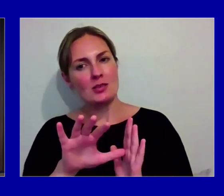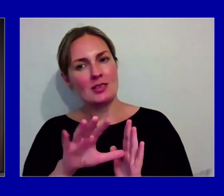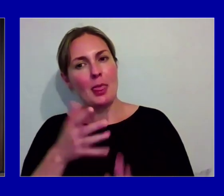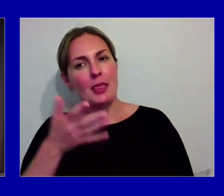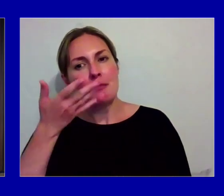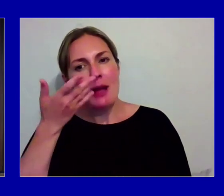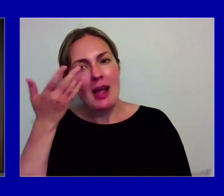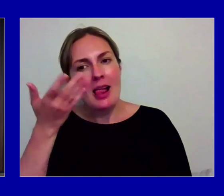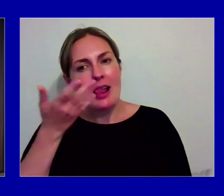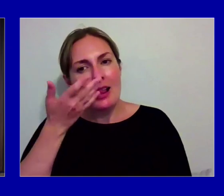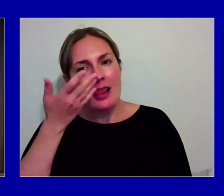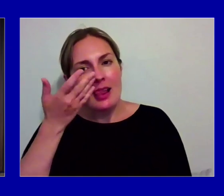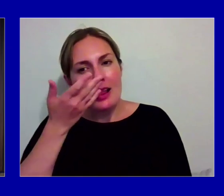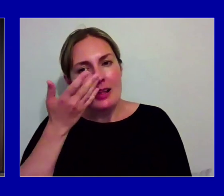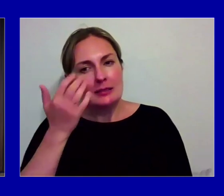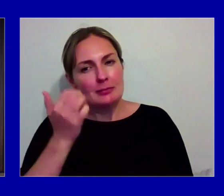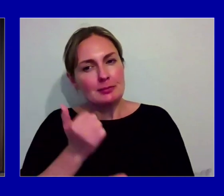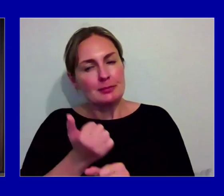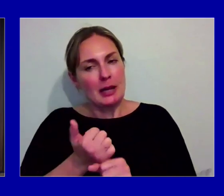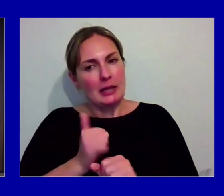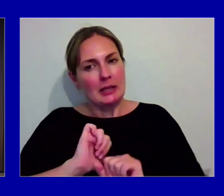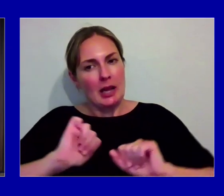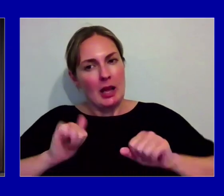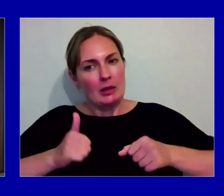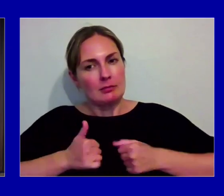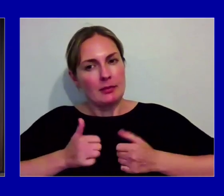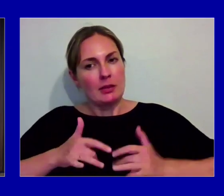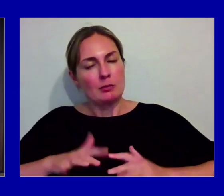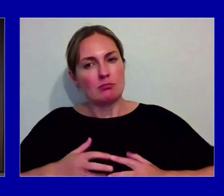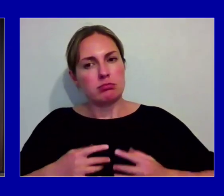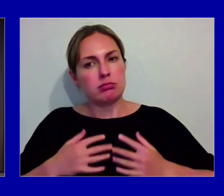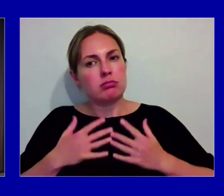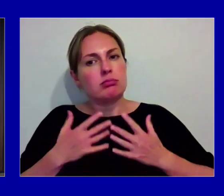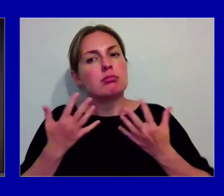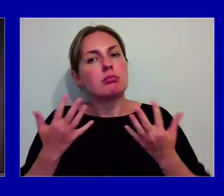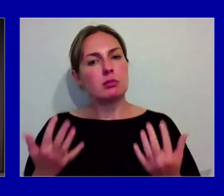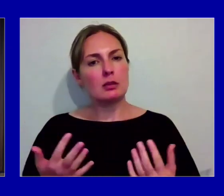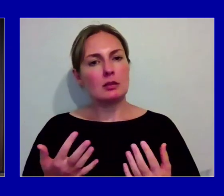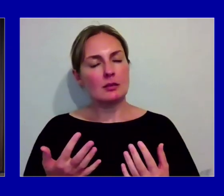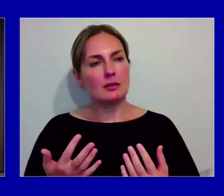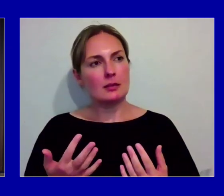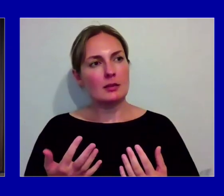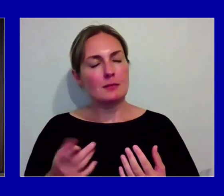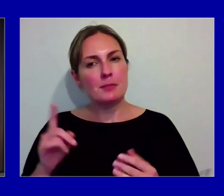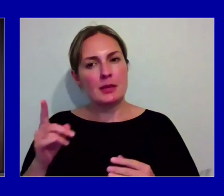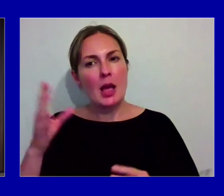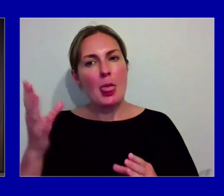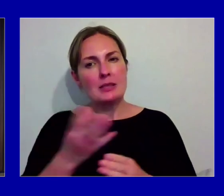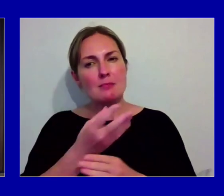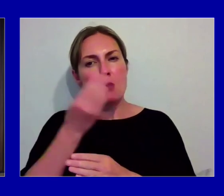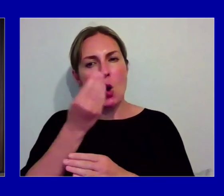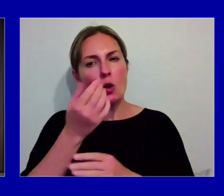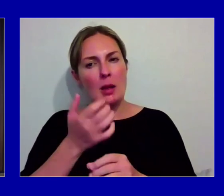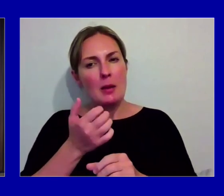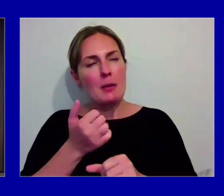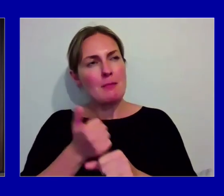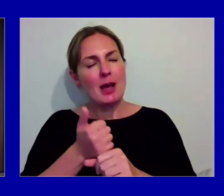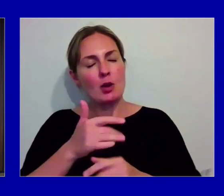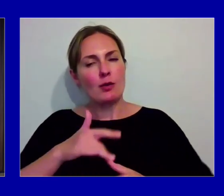what it is doing to us and what it is doing to our family and those around us, because the smoke is a healer and, um,